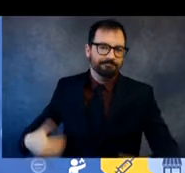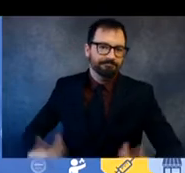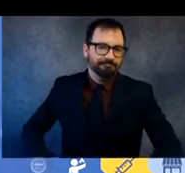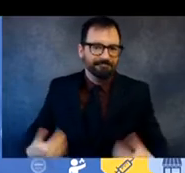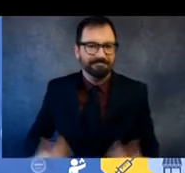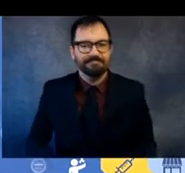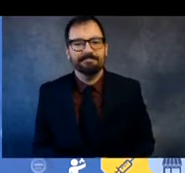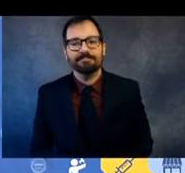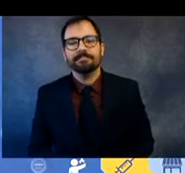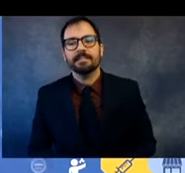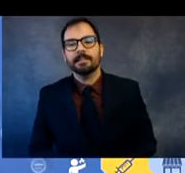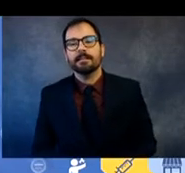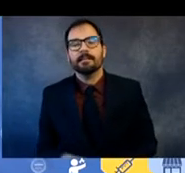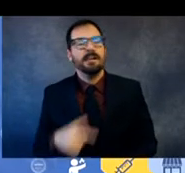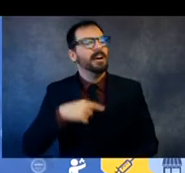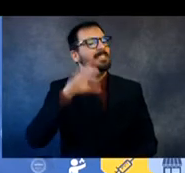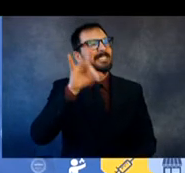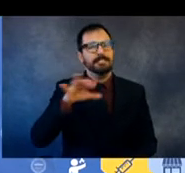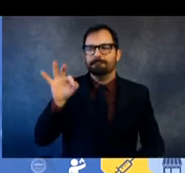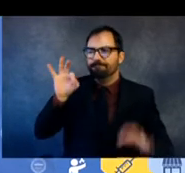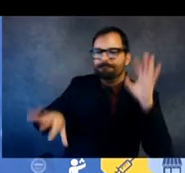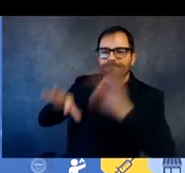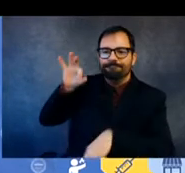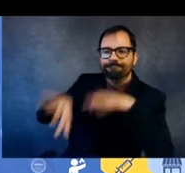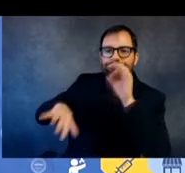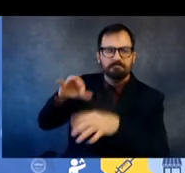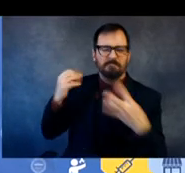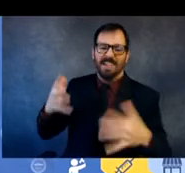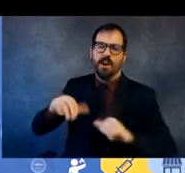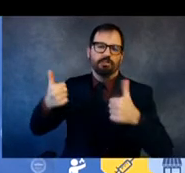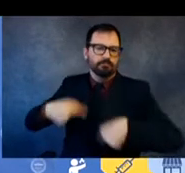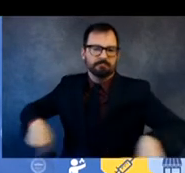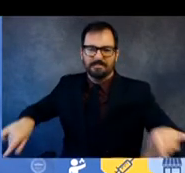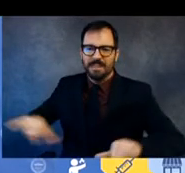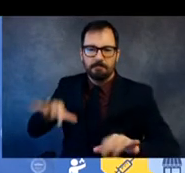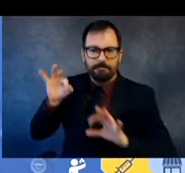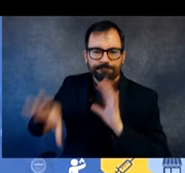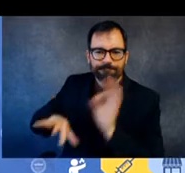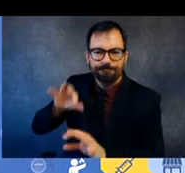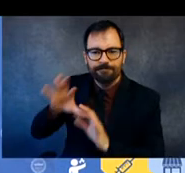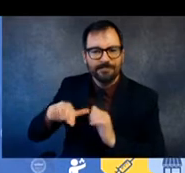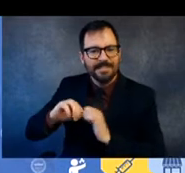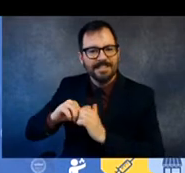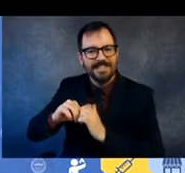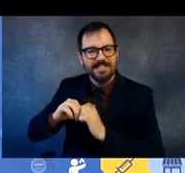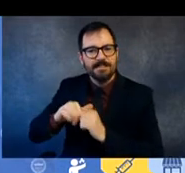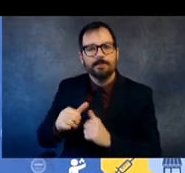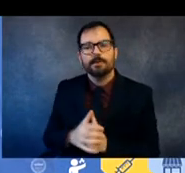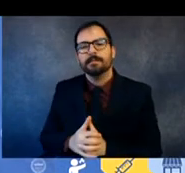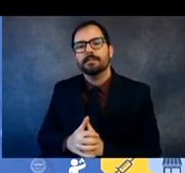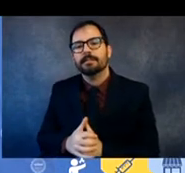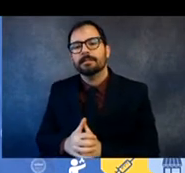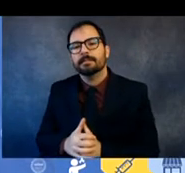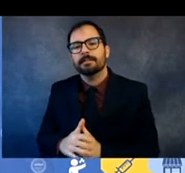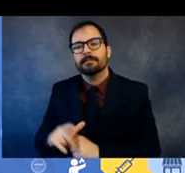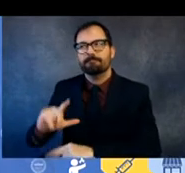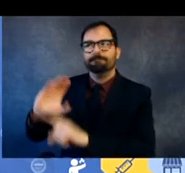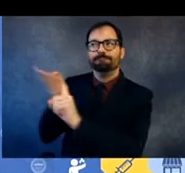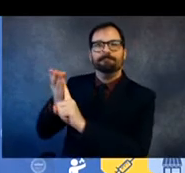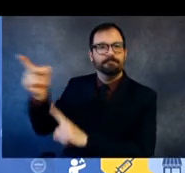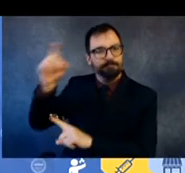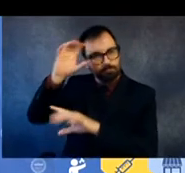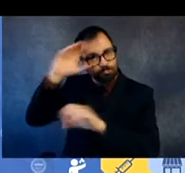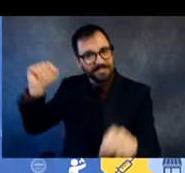I weighed in, along with many others, to try to persuade the president of the rightness